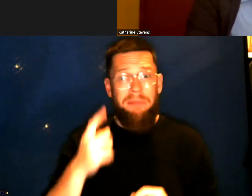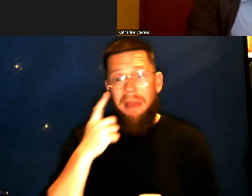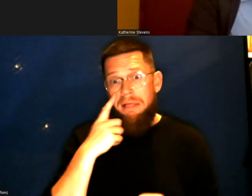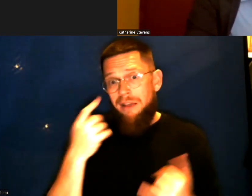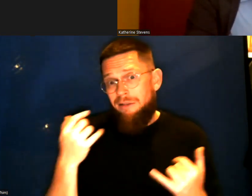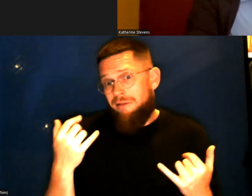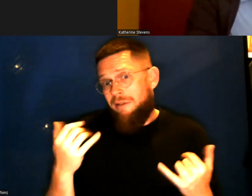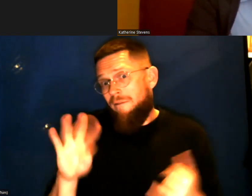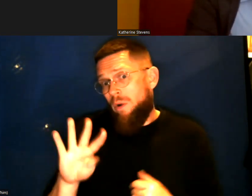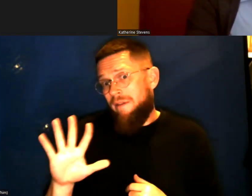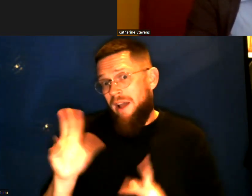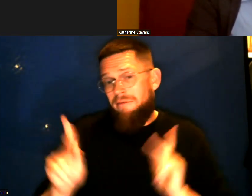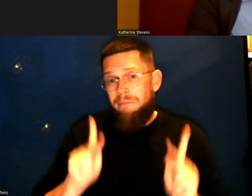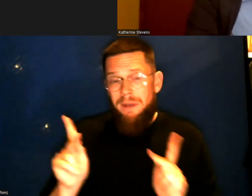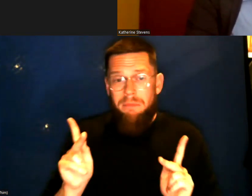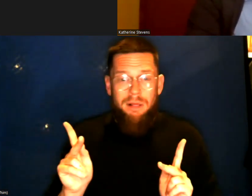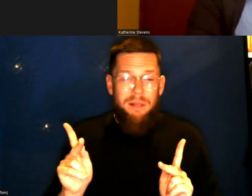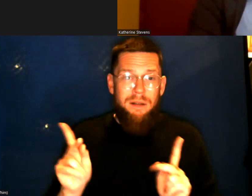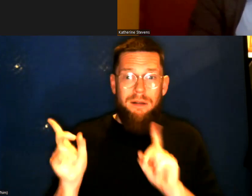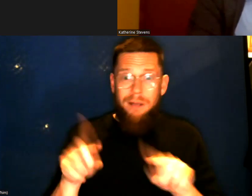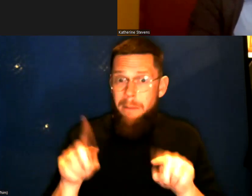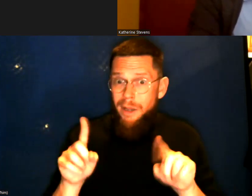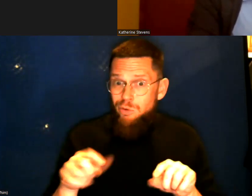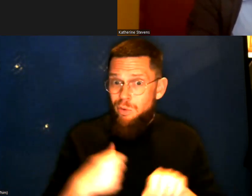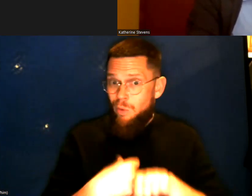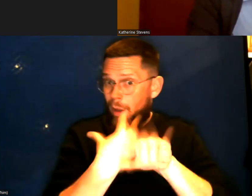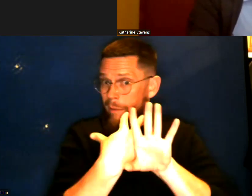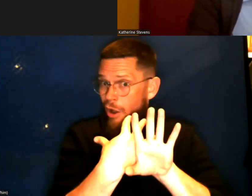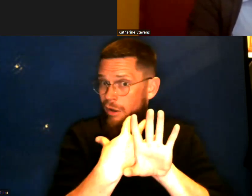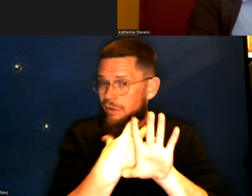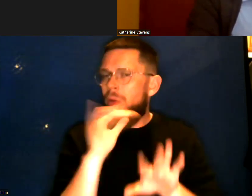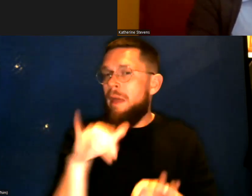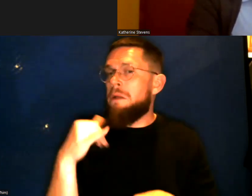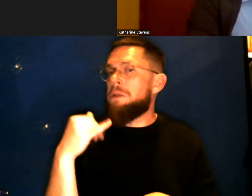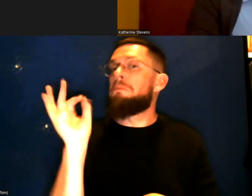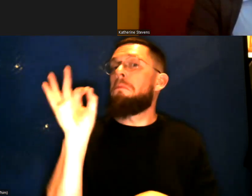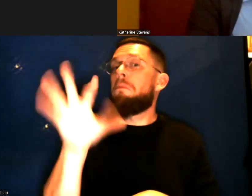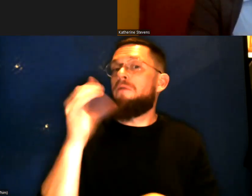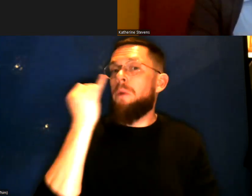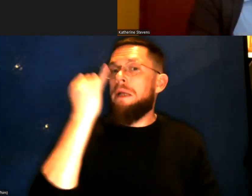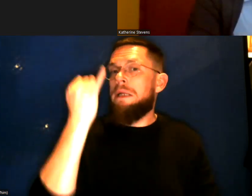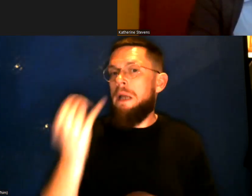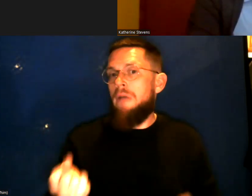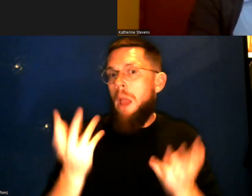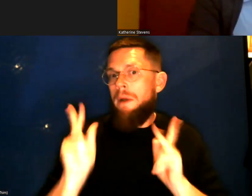people attending the webinar, so that kind of gives you a sense of how many people might be applying.